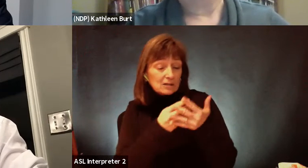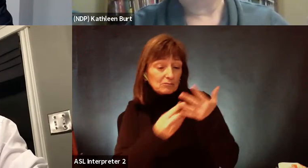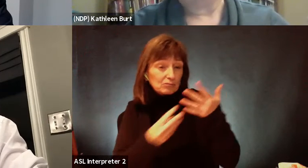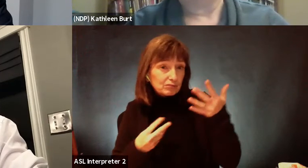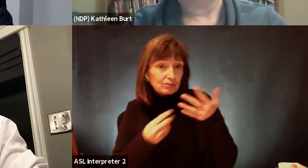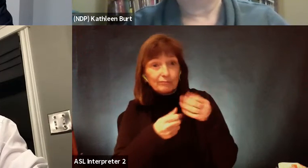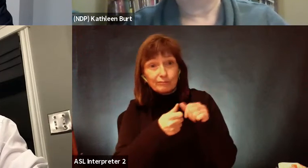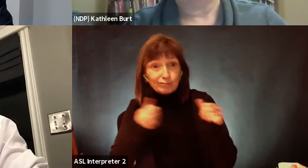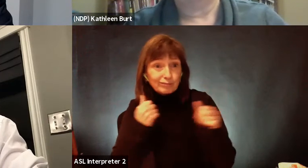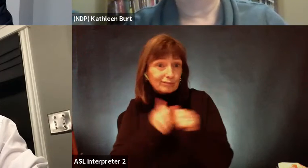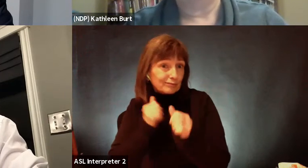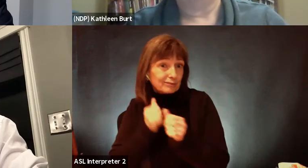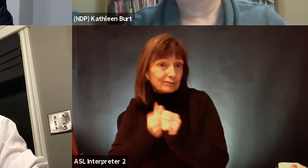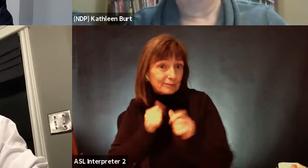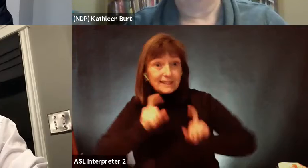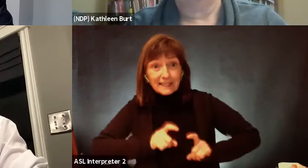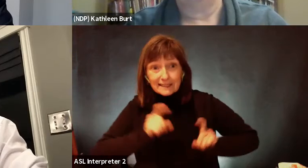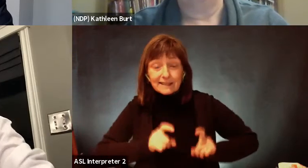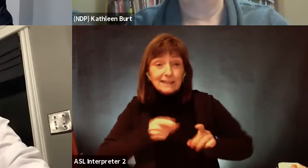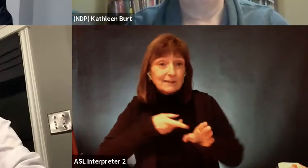and specialist